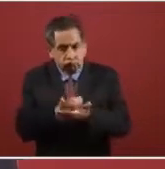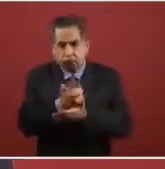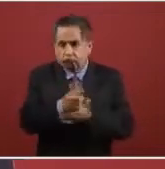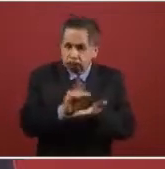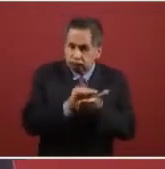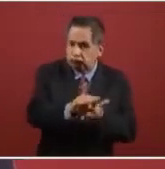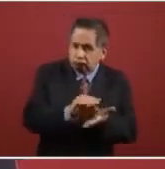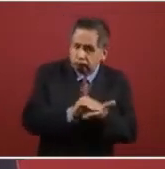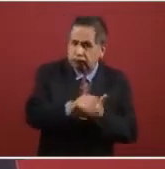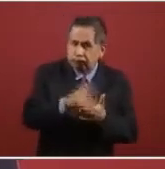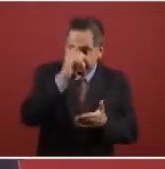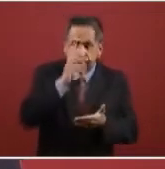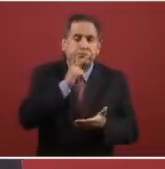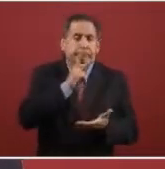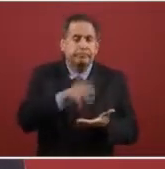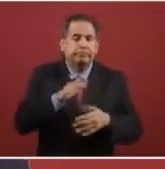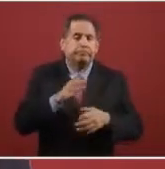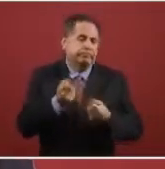the fact that we're investing...